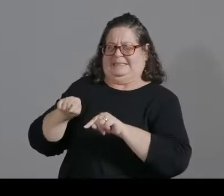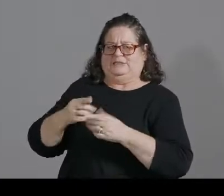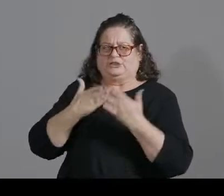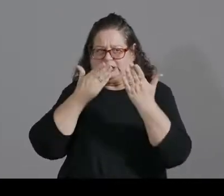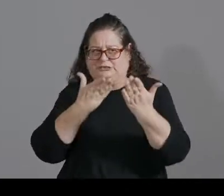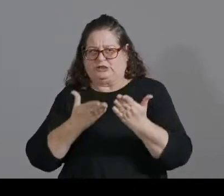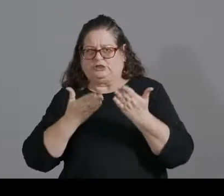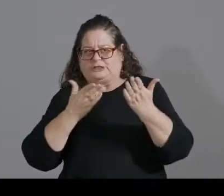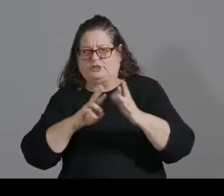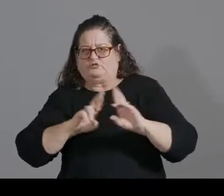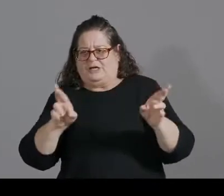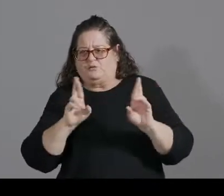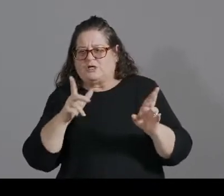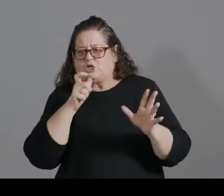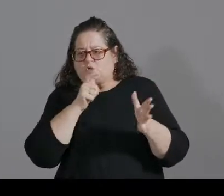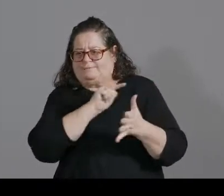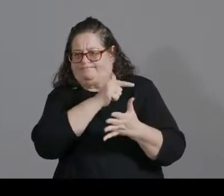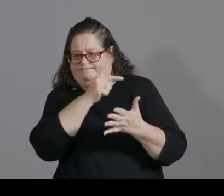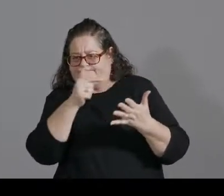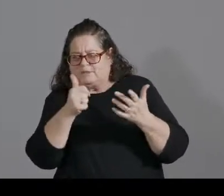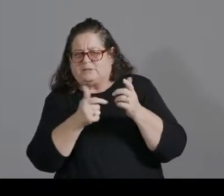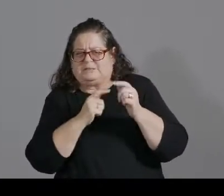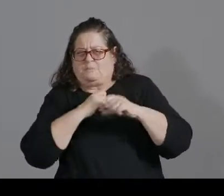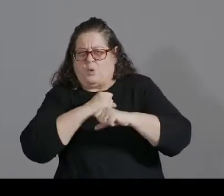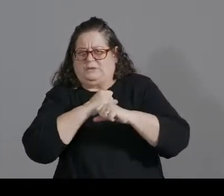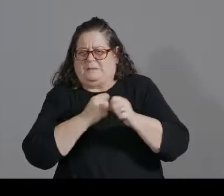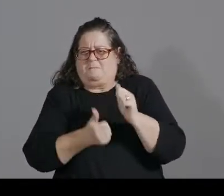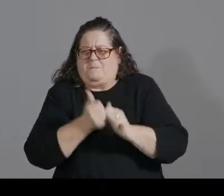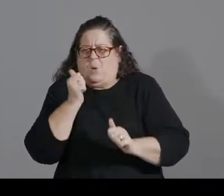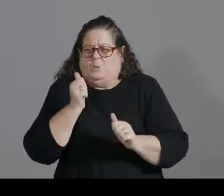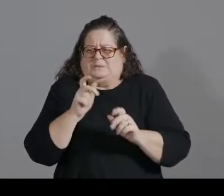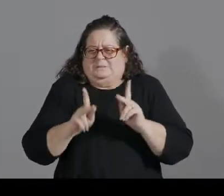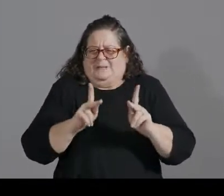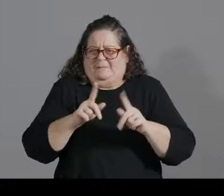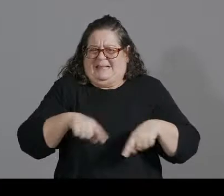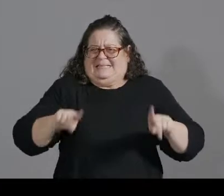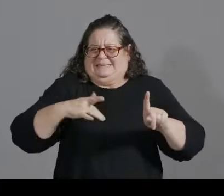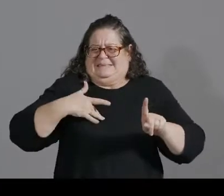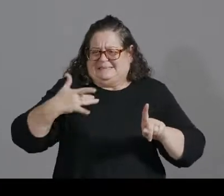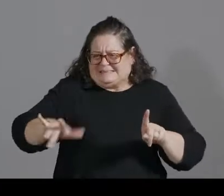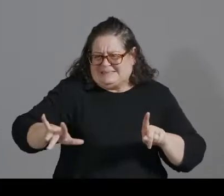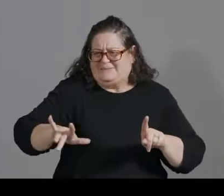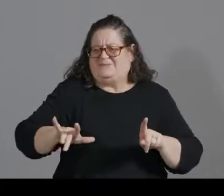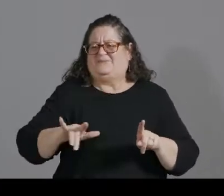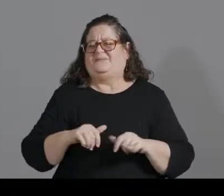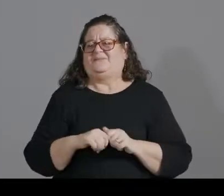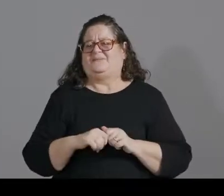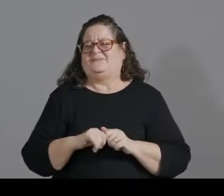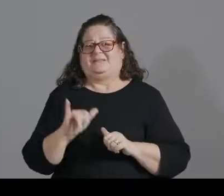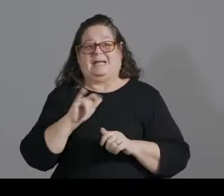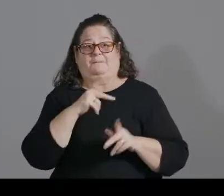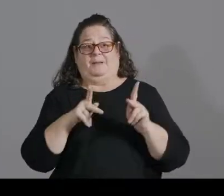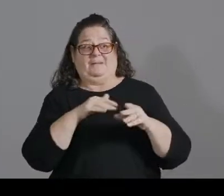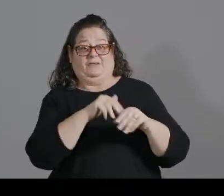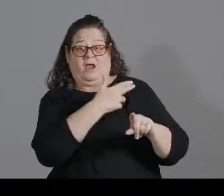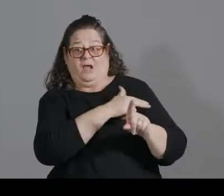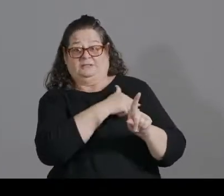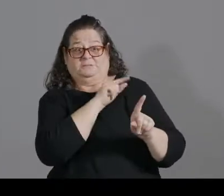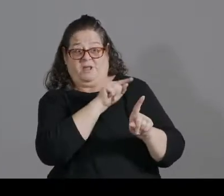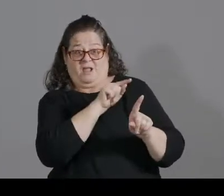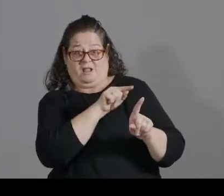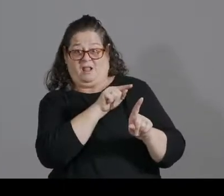risk for outcomes due to COVID-19, such as hospitalization and death, and then also reduce the strain on